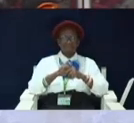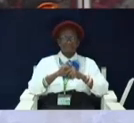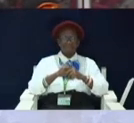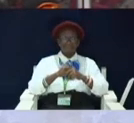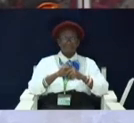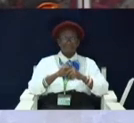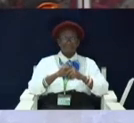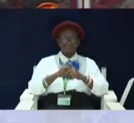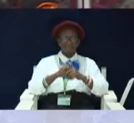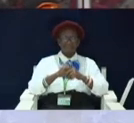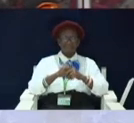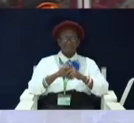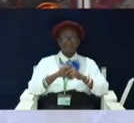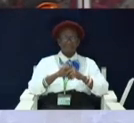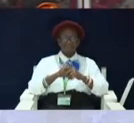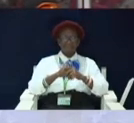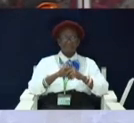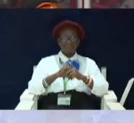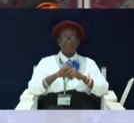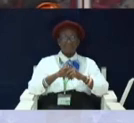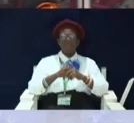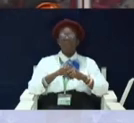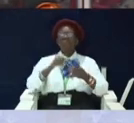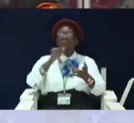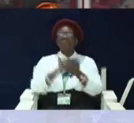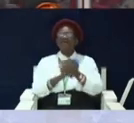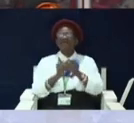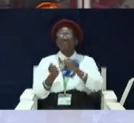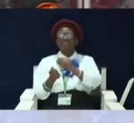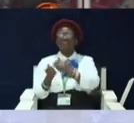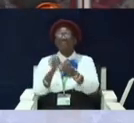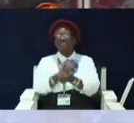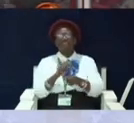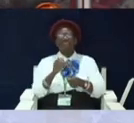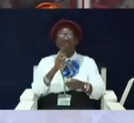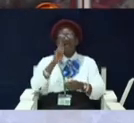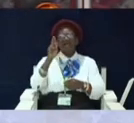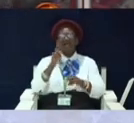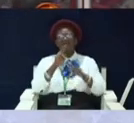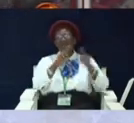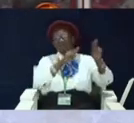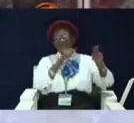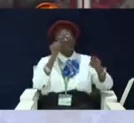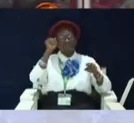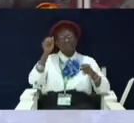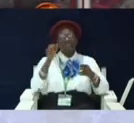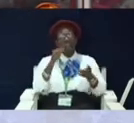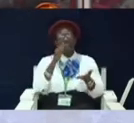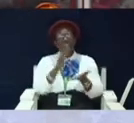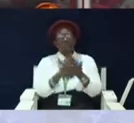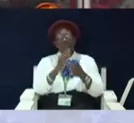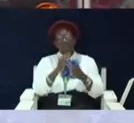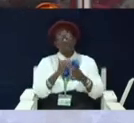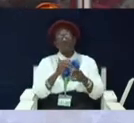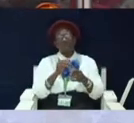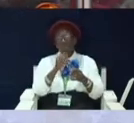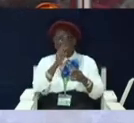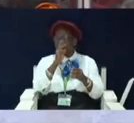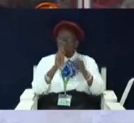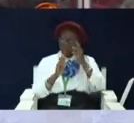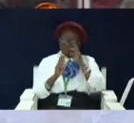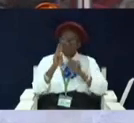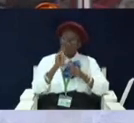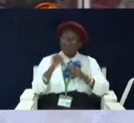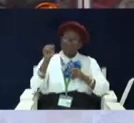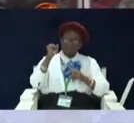to gbo that changed her look. She stopped weeping. She was not sad anymore, and she came back. Bo se